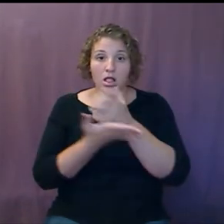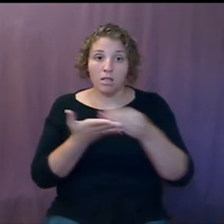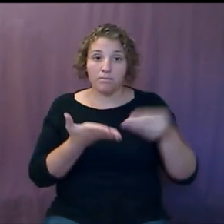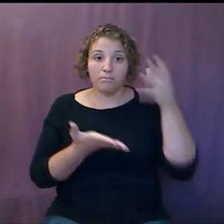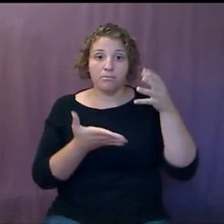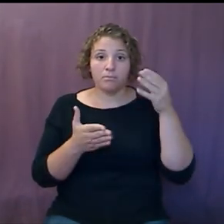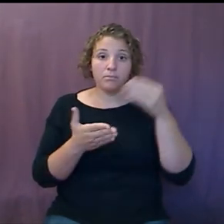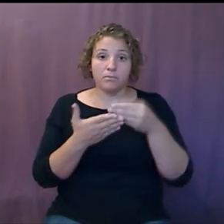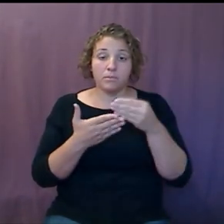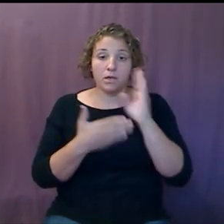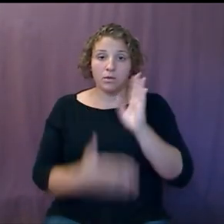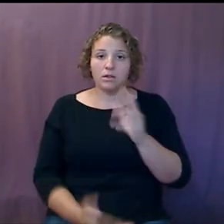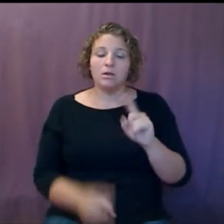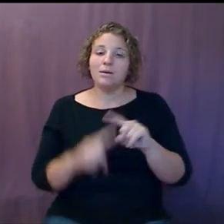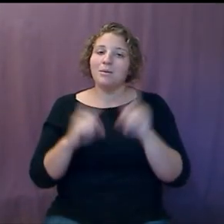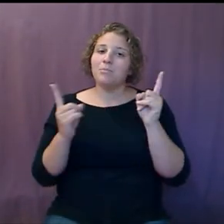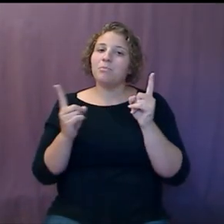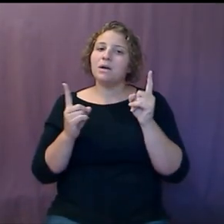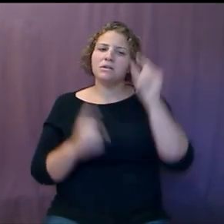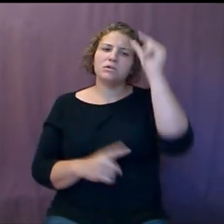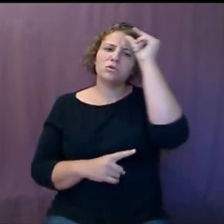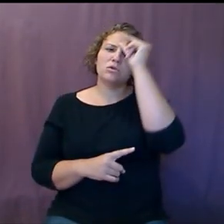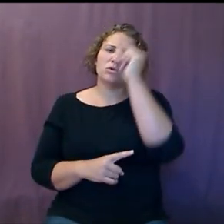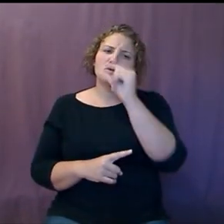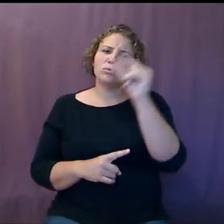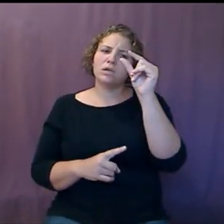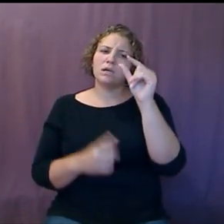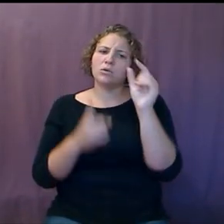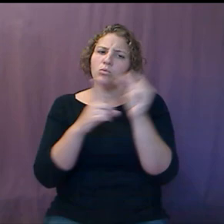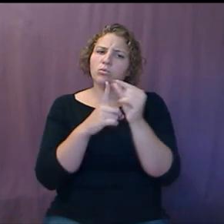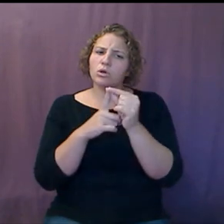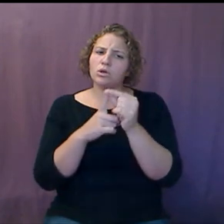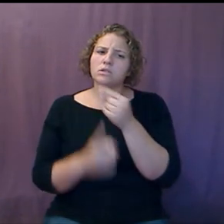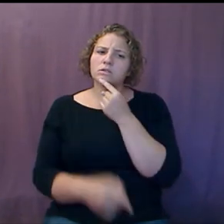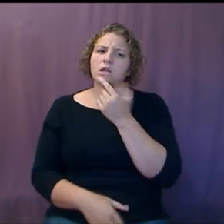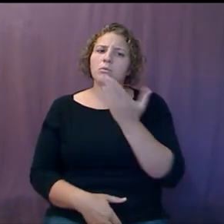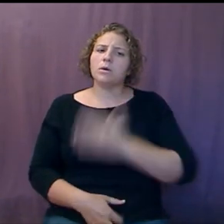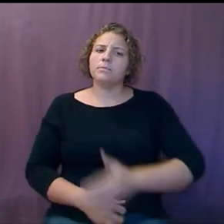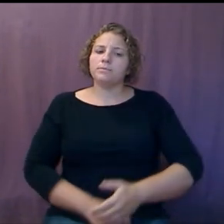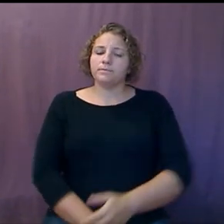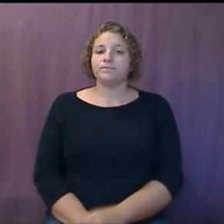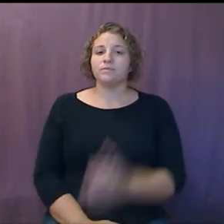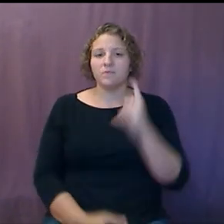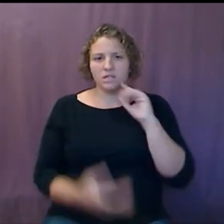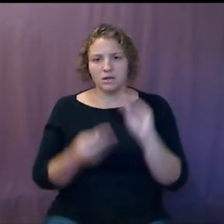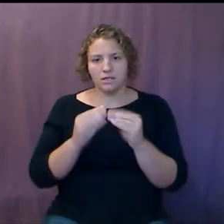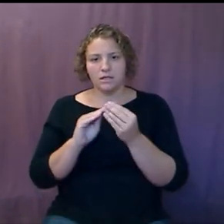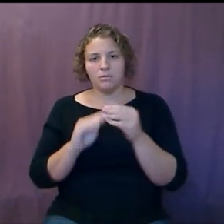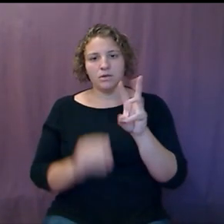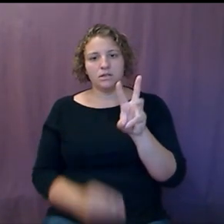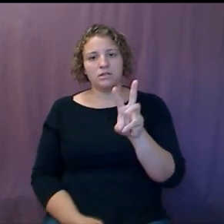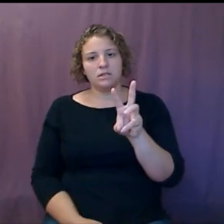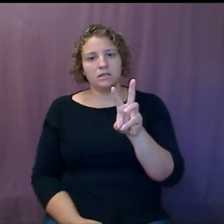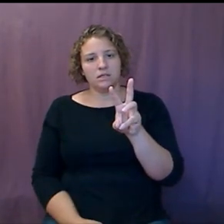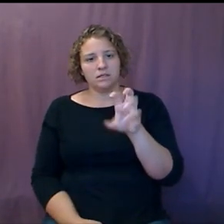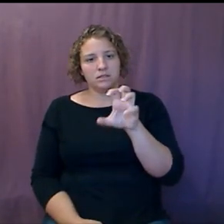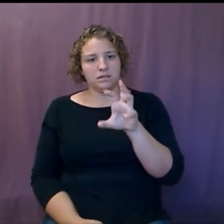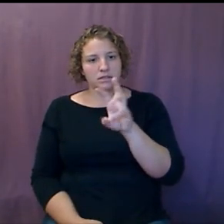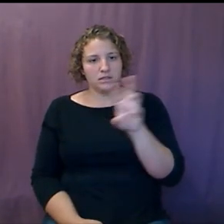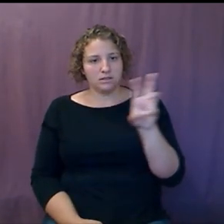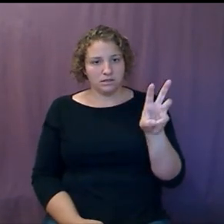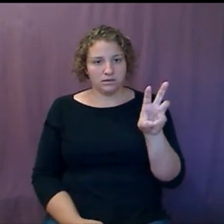towards what does the greek say what do we have here in our text what is this his number is 600 three score and six